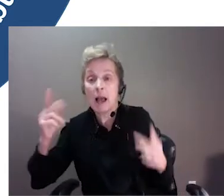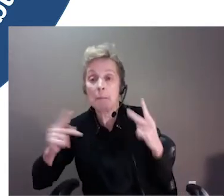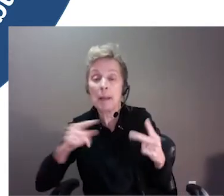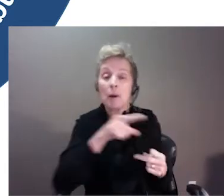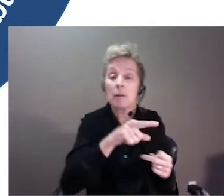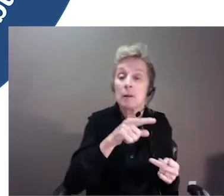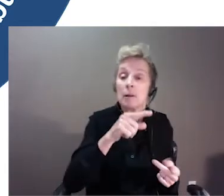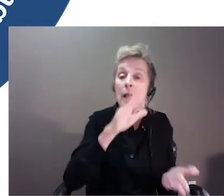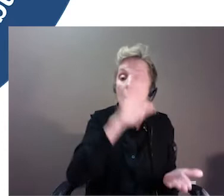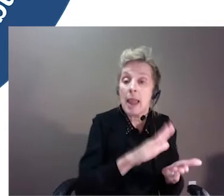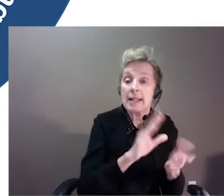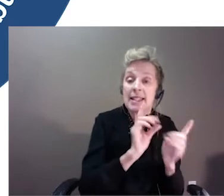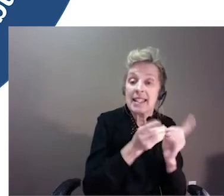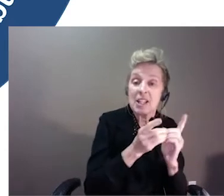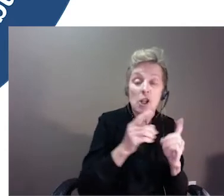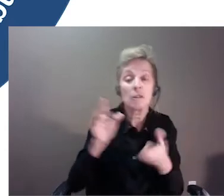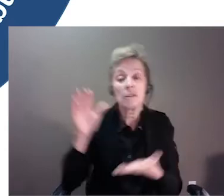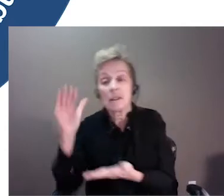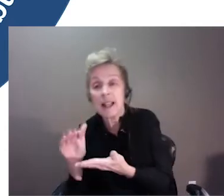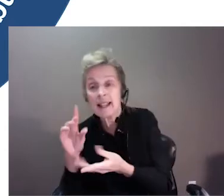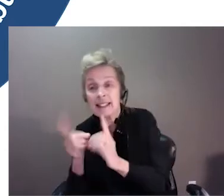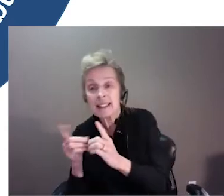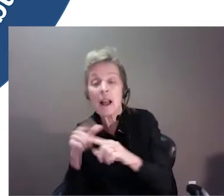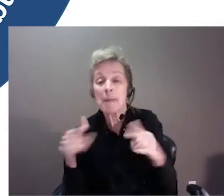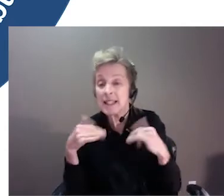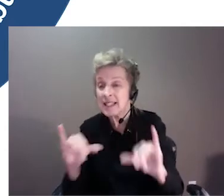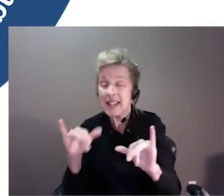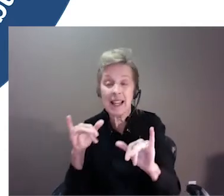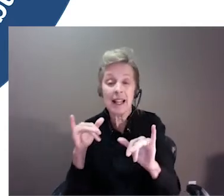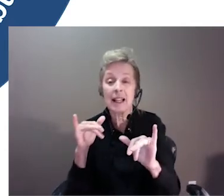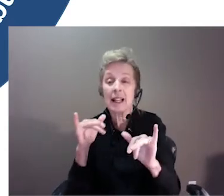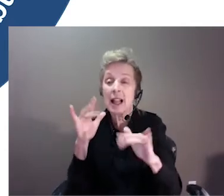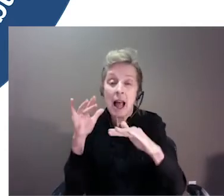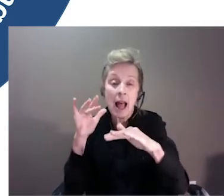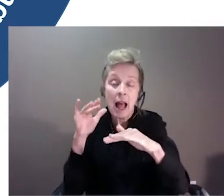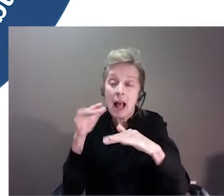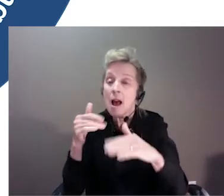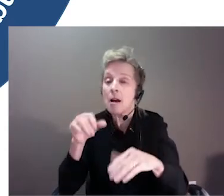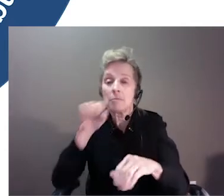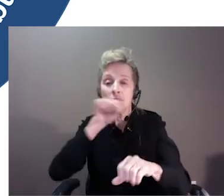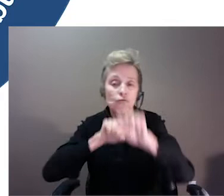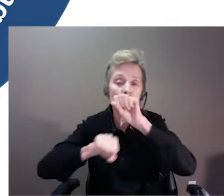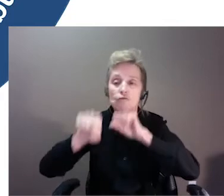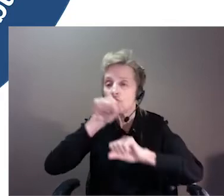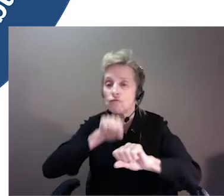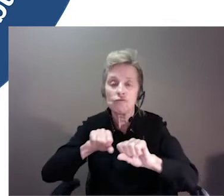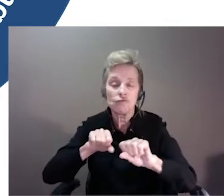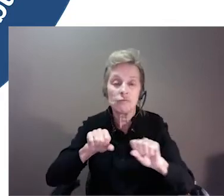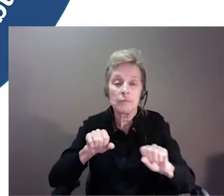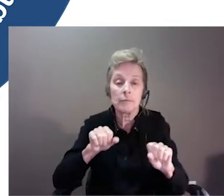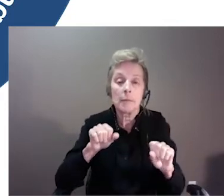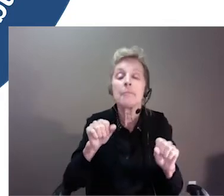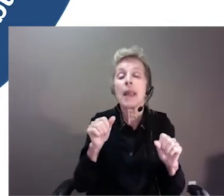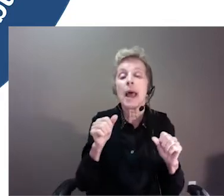still suffer from access divide and resource divide, especially within people with disabilities. Also, the gap